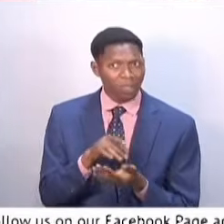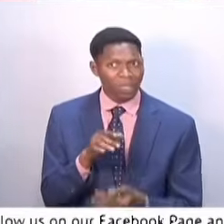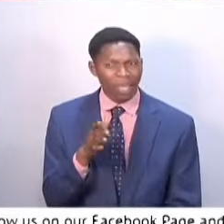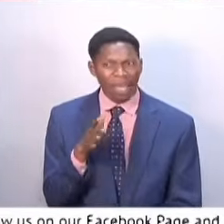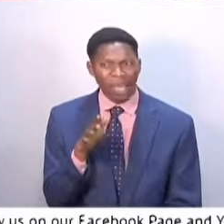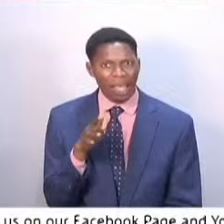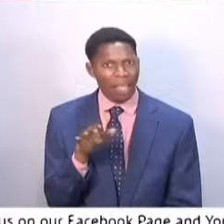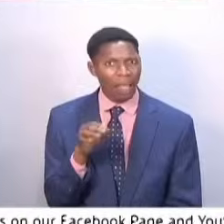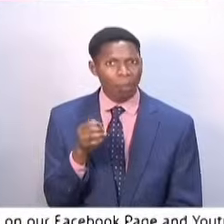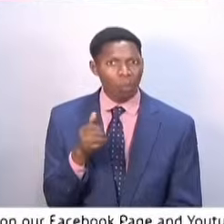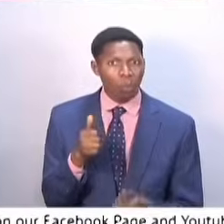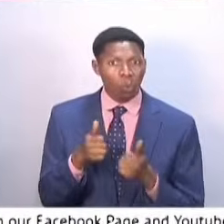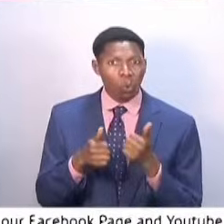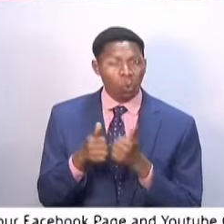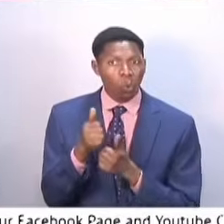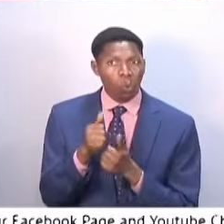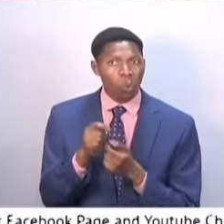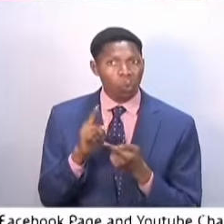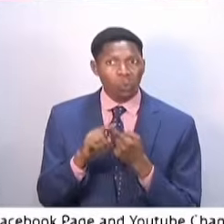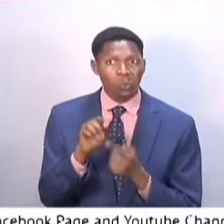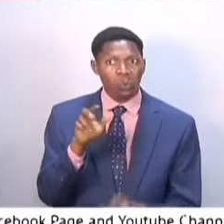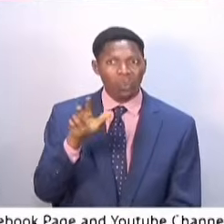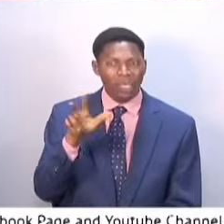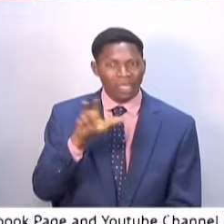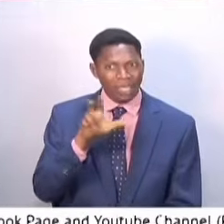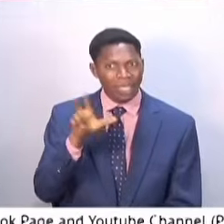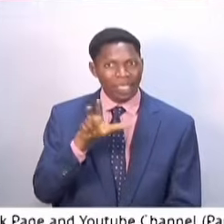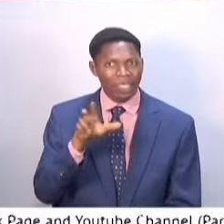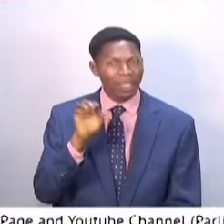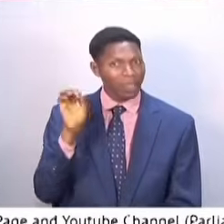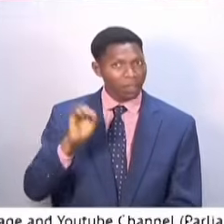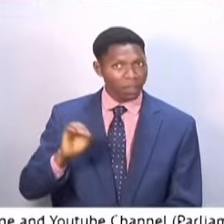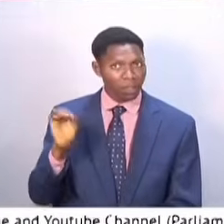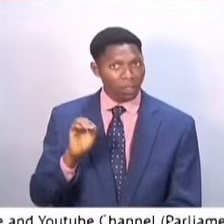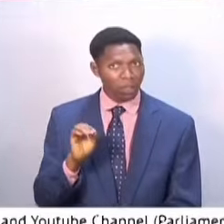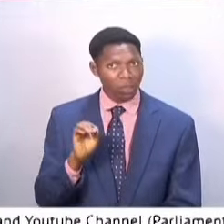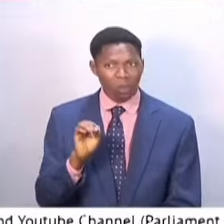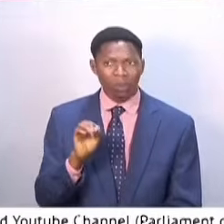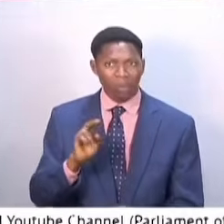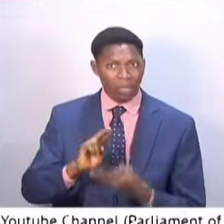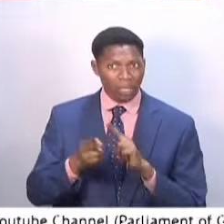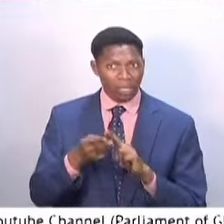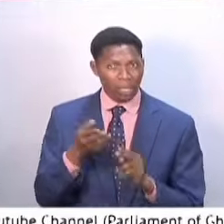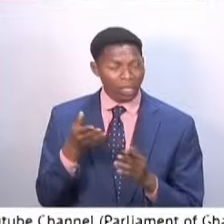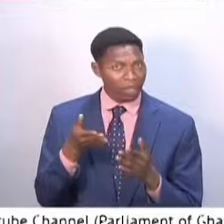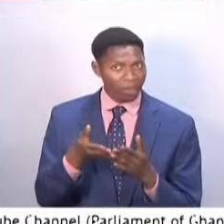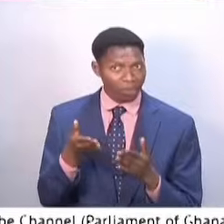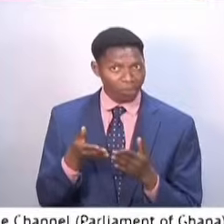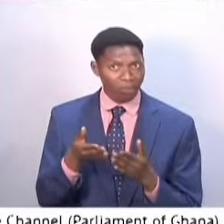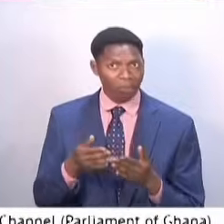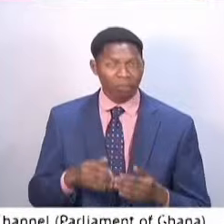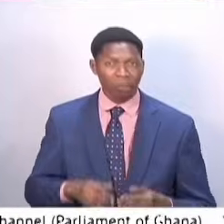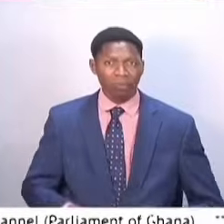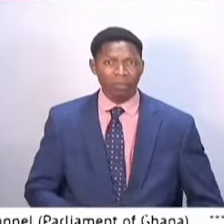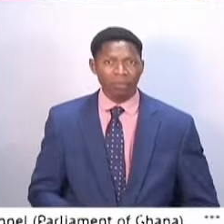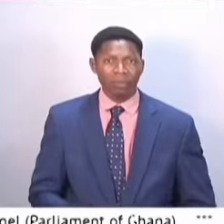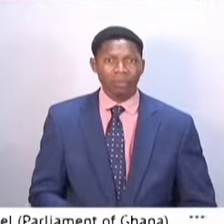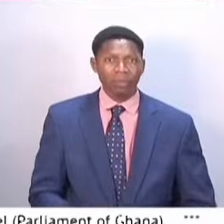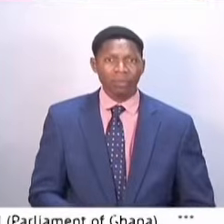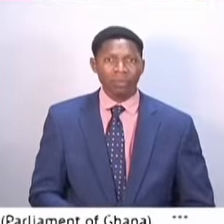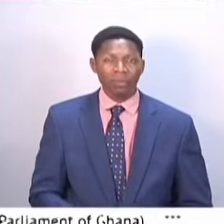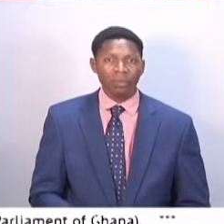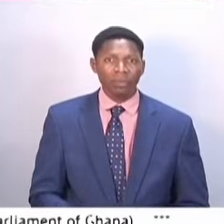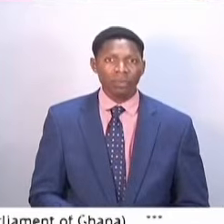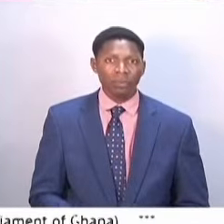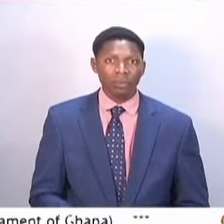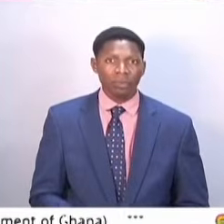about almost getting to 300% of that number. And apart from